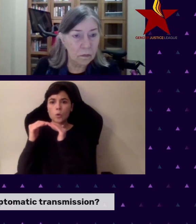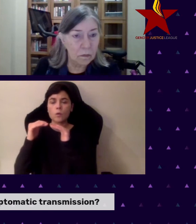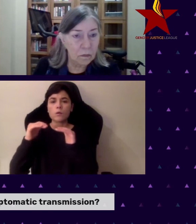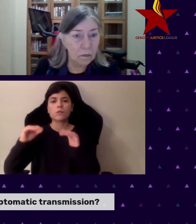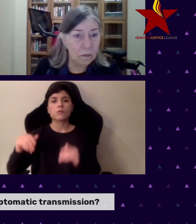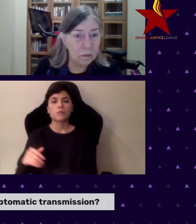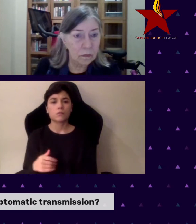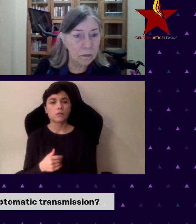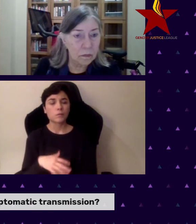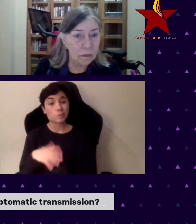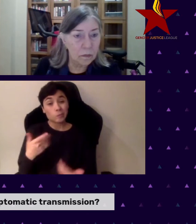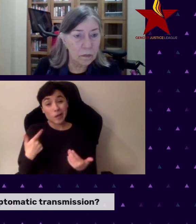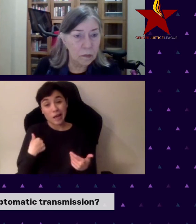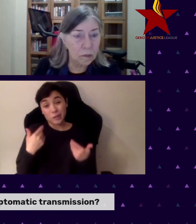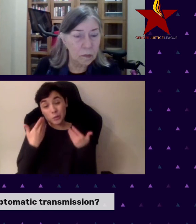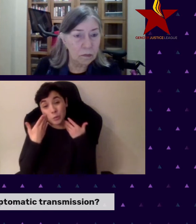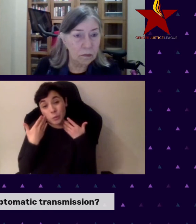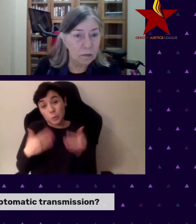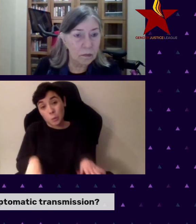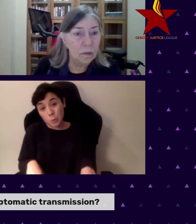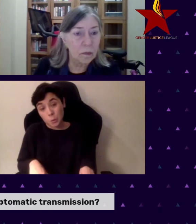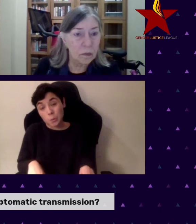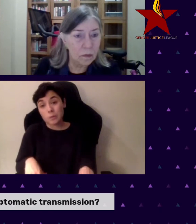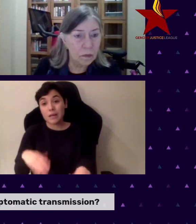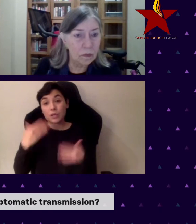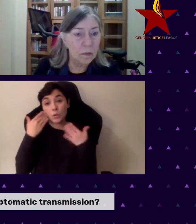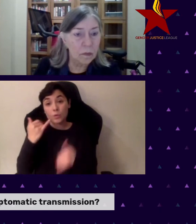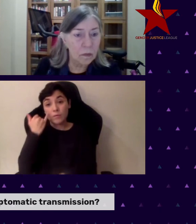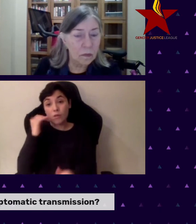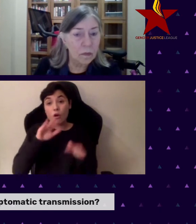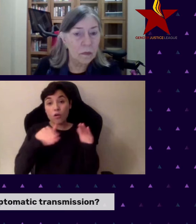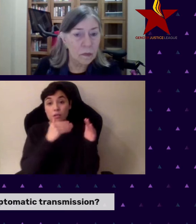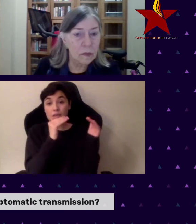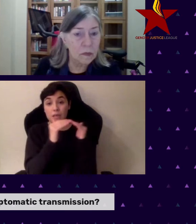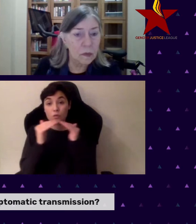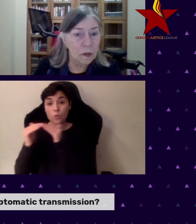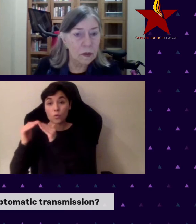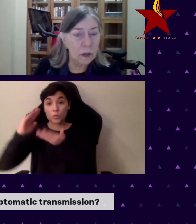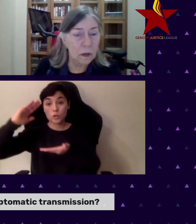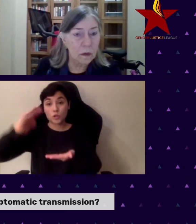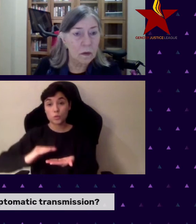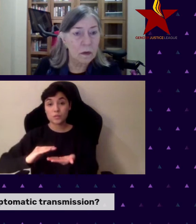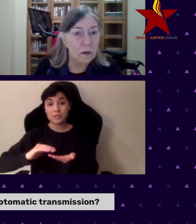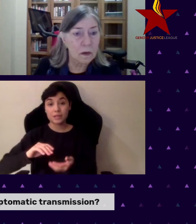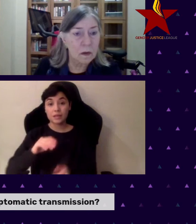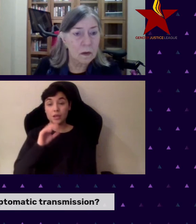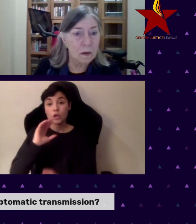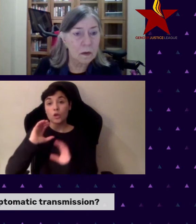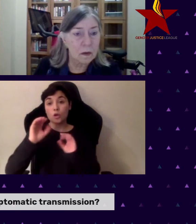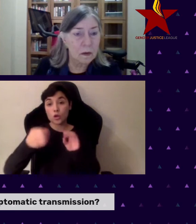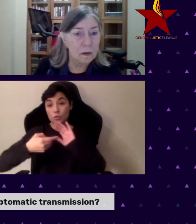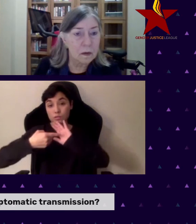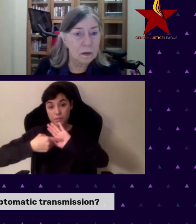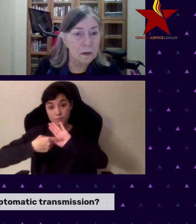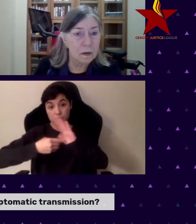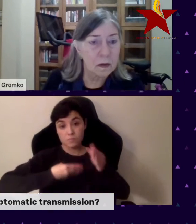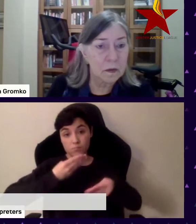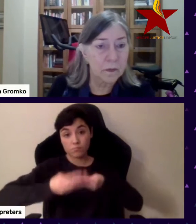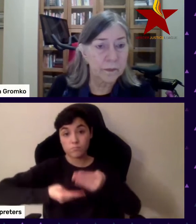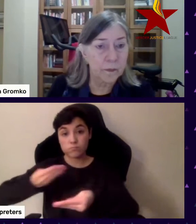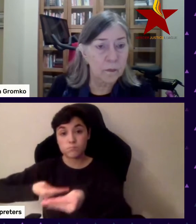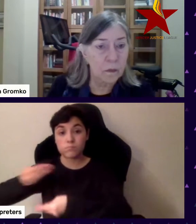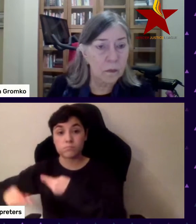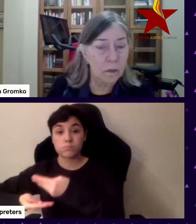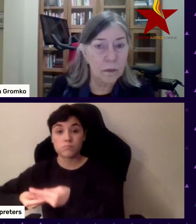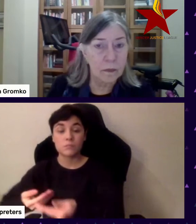still looking at that. From the last thing that I read, I believe on Friday, was that we don't know. So we're still looking and doing studies